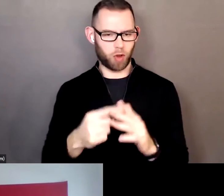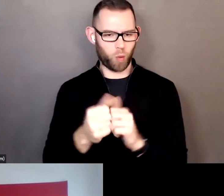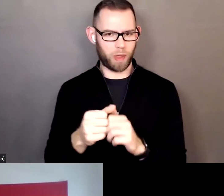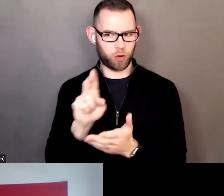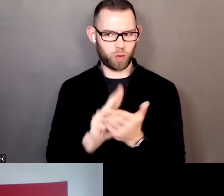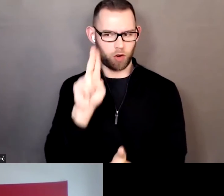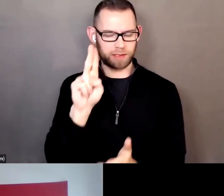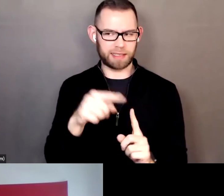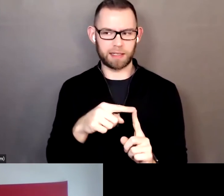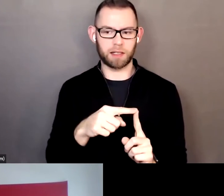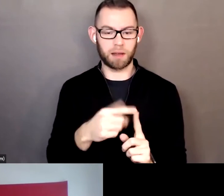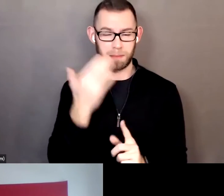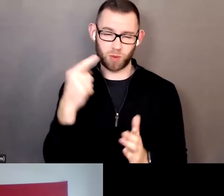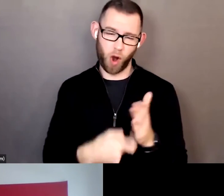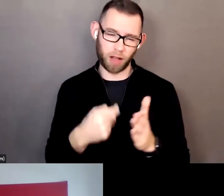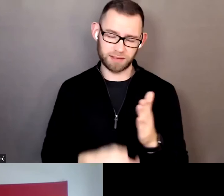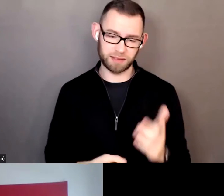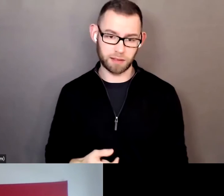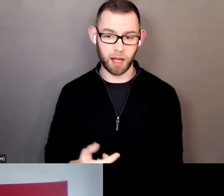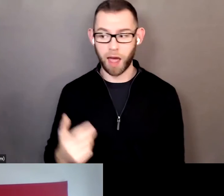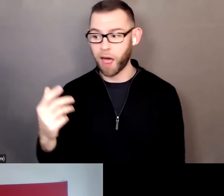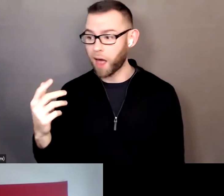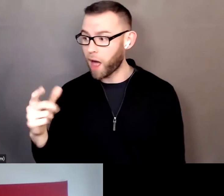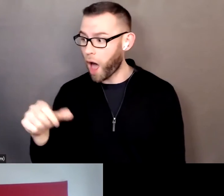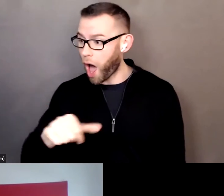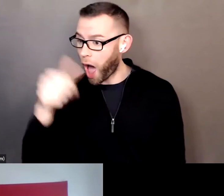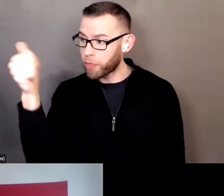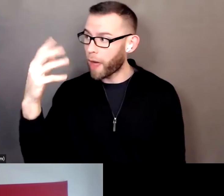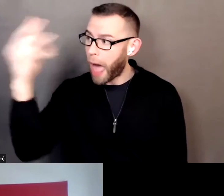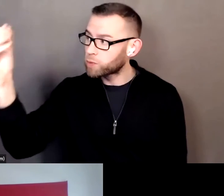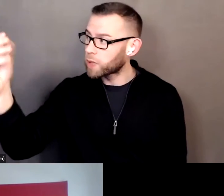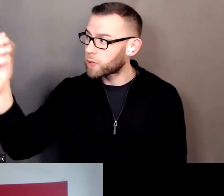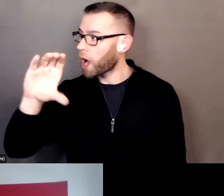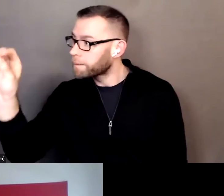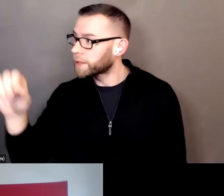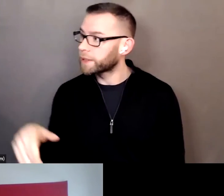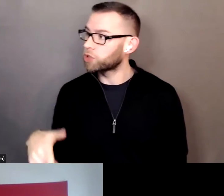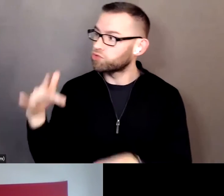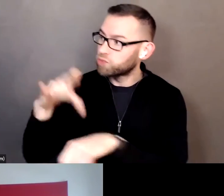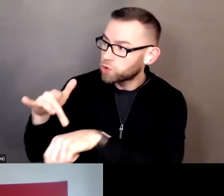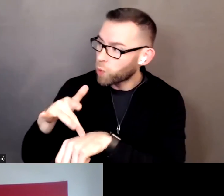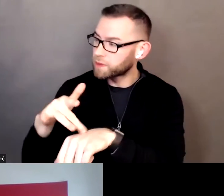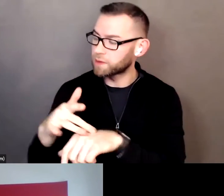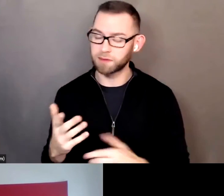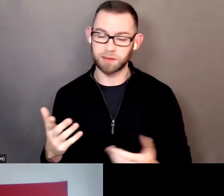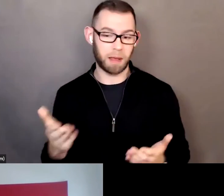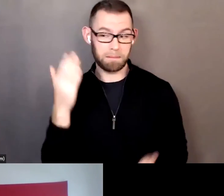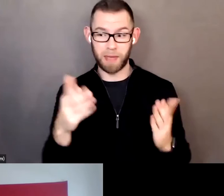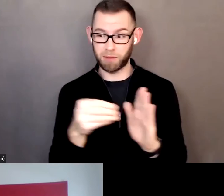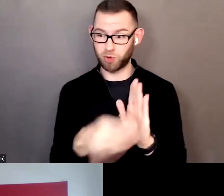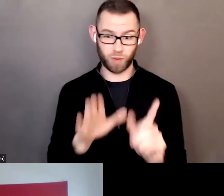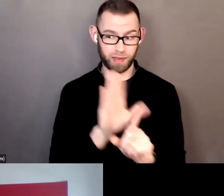of recommending outside resources if they may or may not be covered by, a student's insurance,